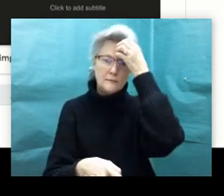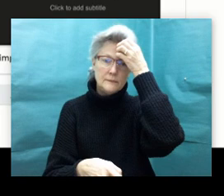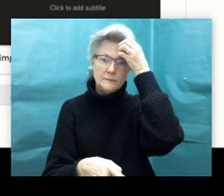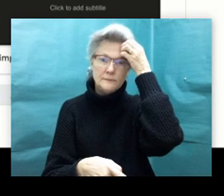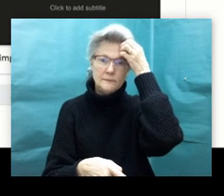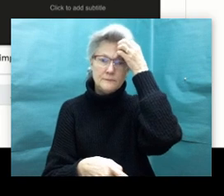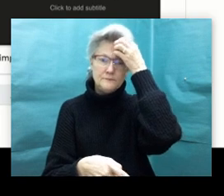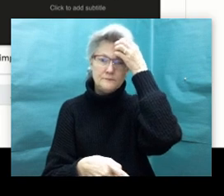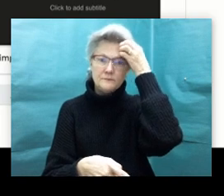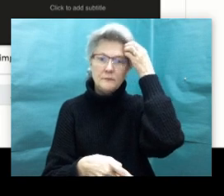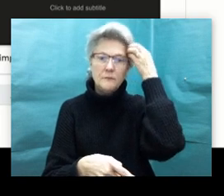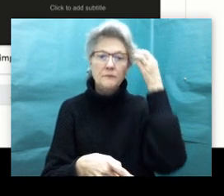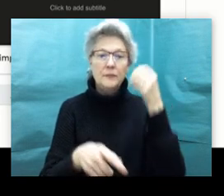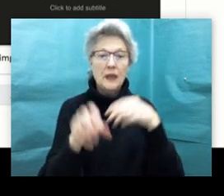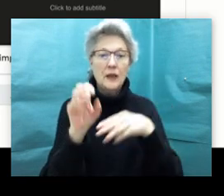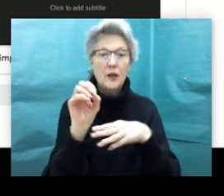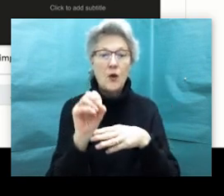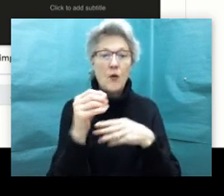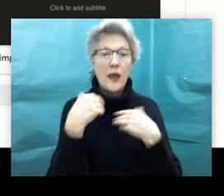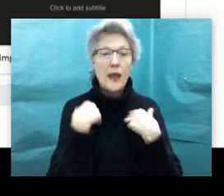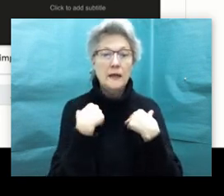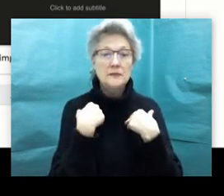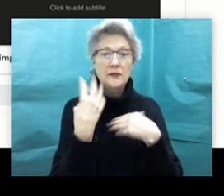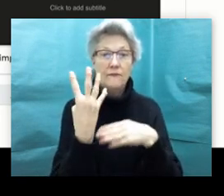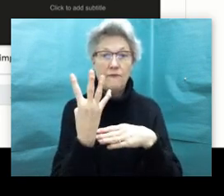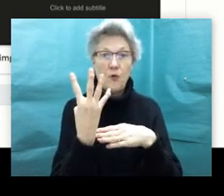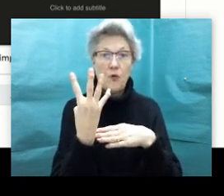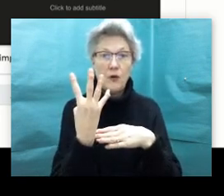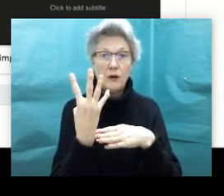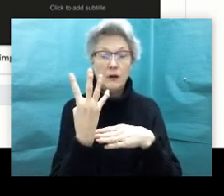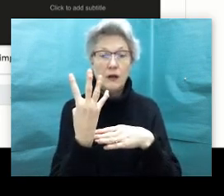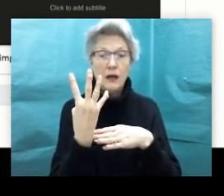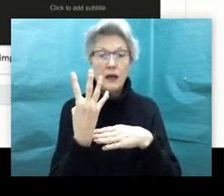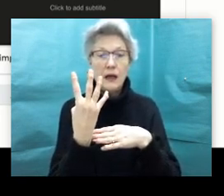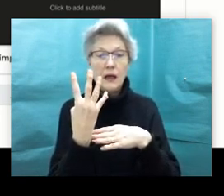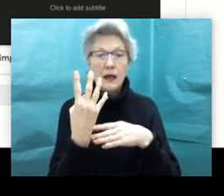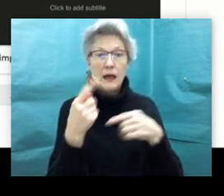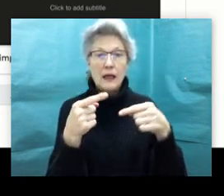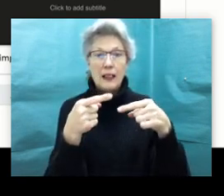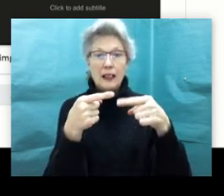way. So an O has 4 lines of symmetry.